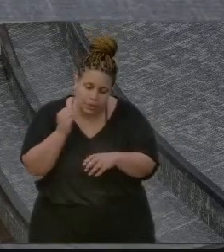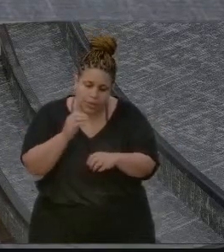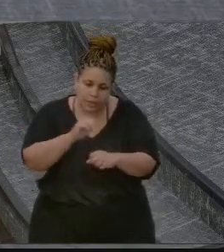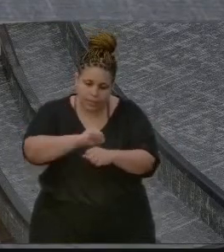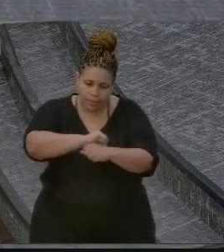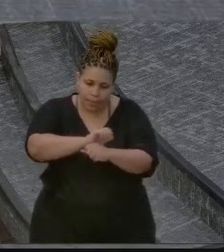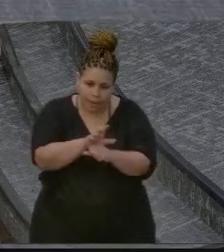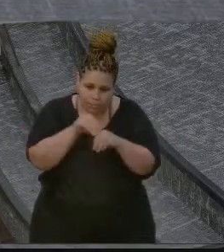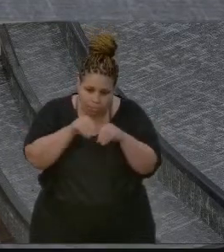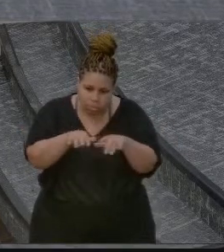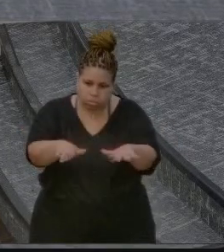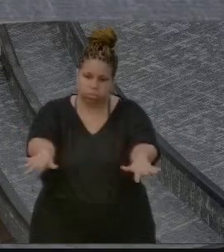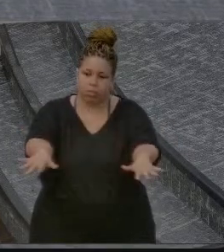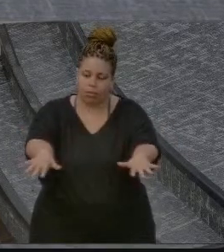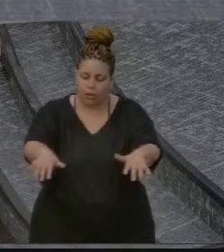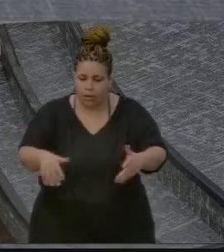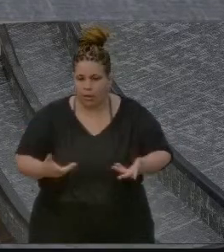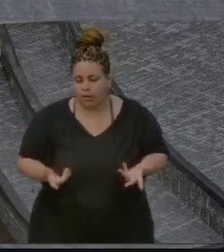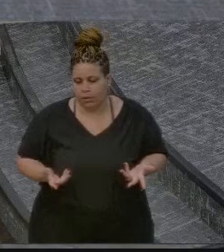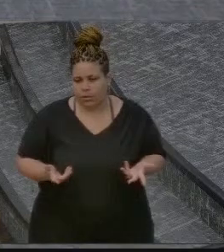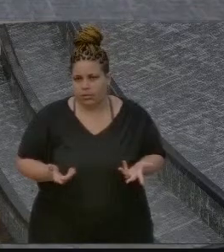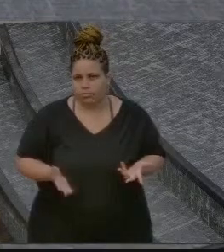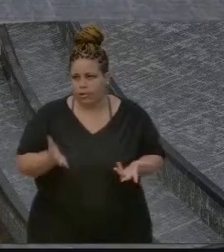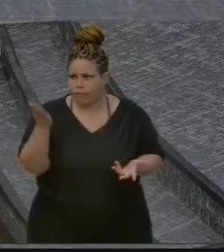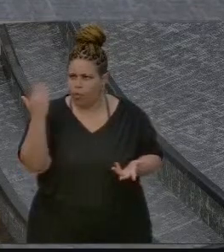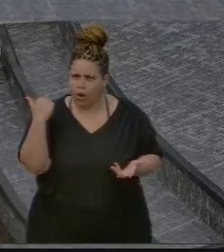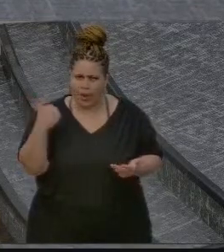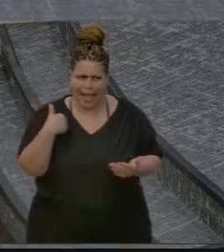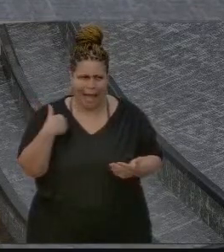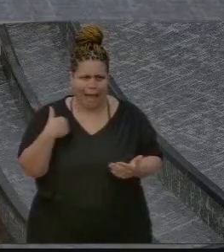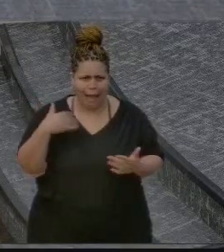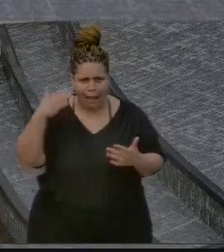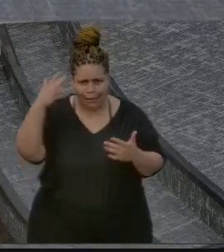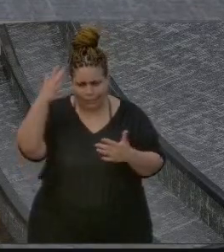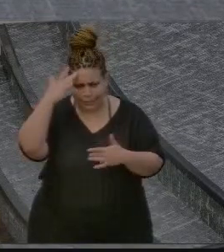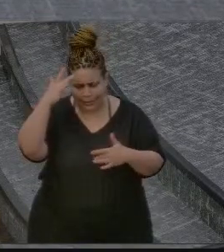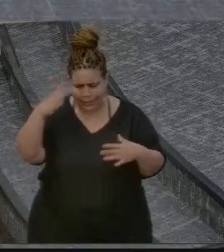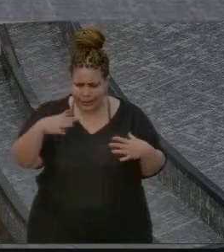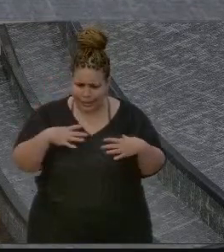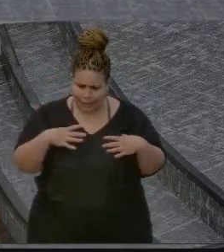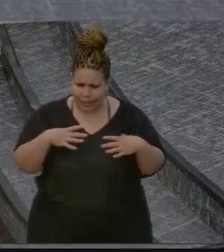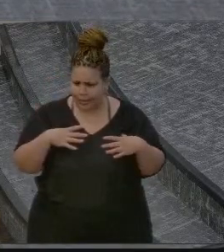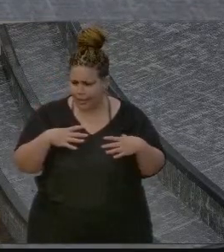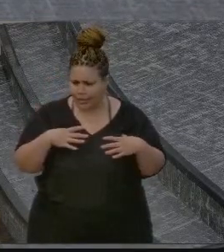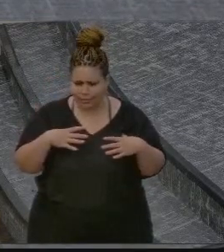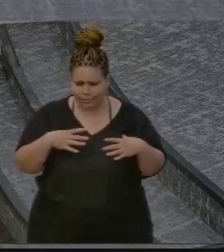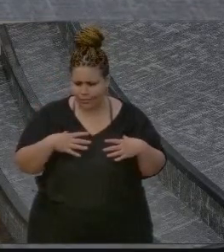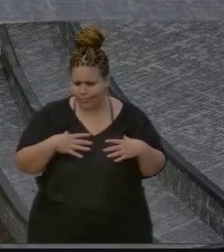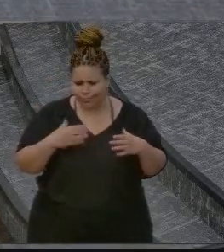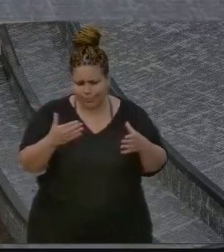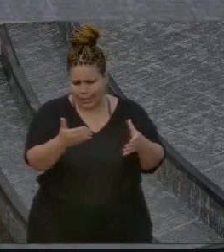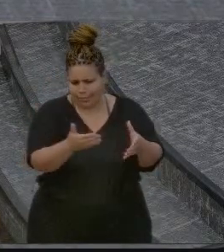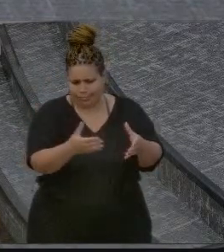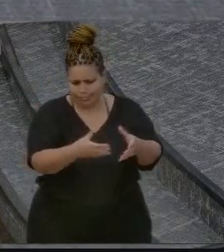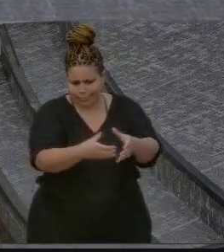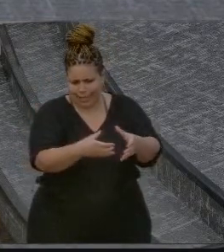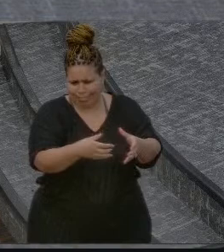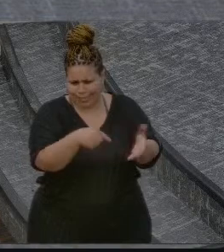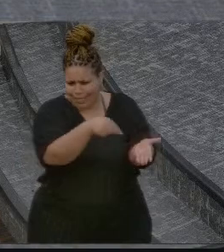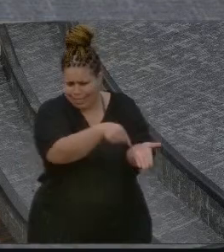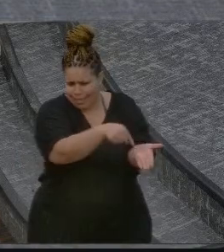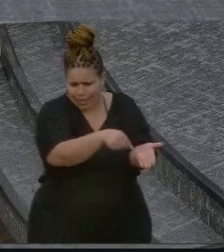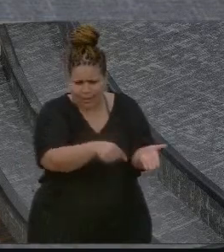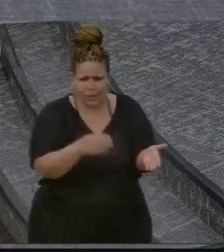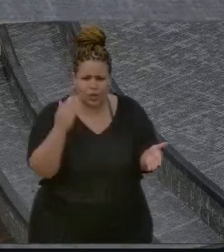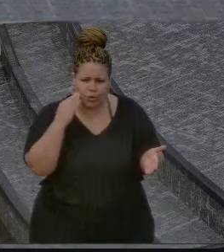have a sick leave bank, and then it went away, and then so like things like that. But I didn't